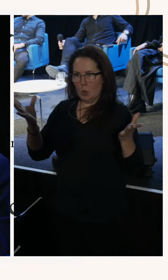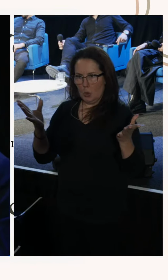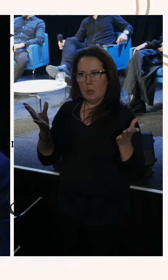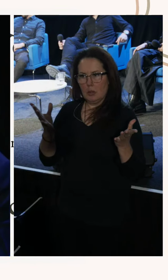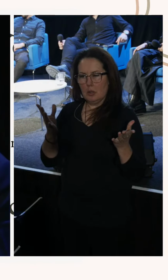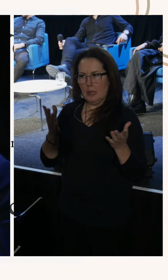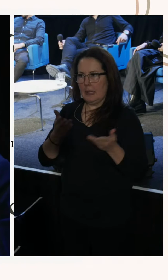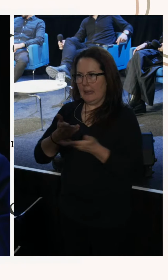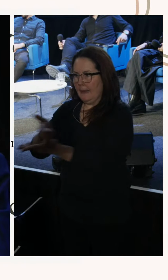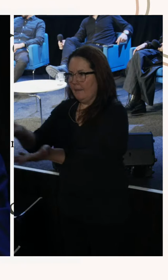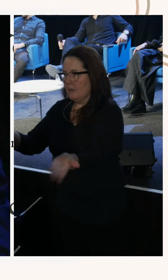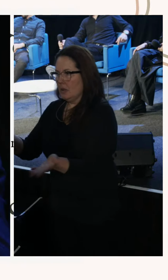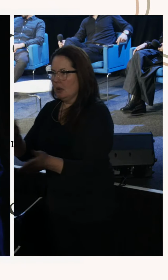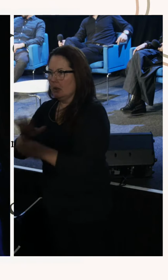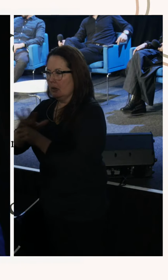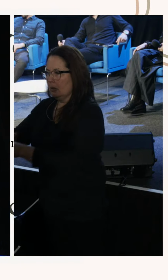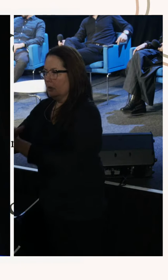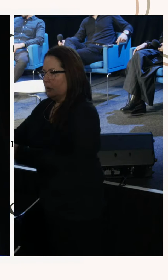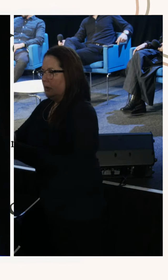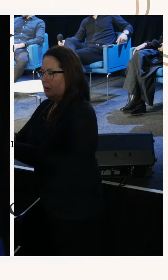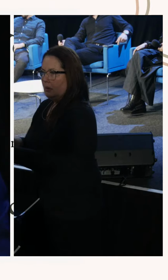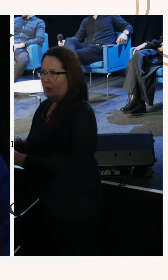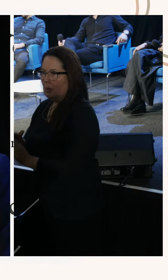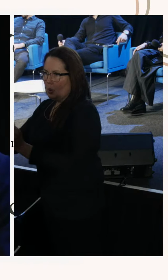inspire oppressed communities to